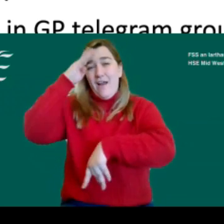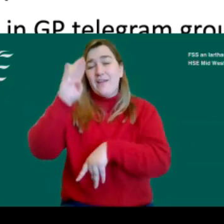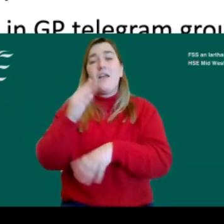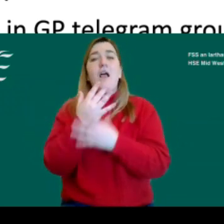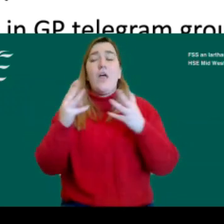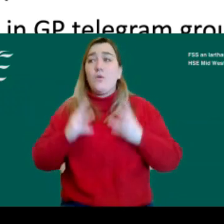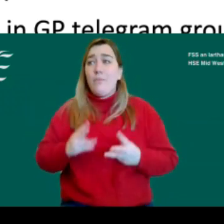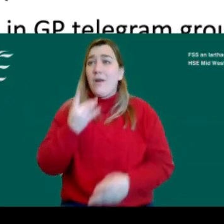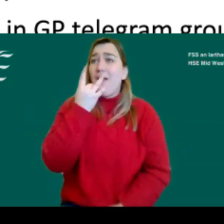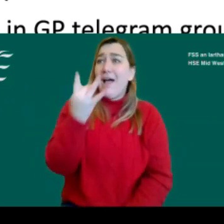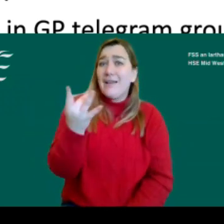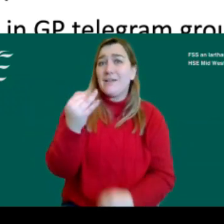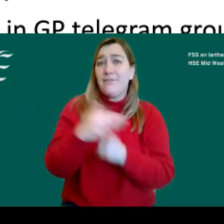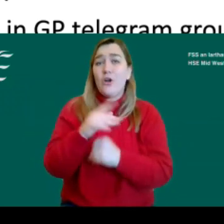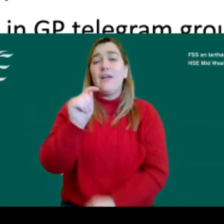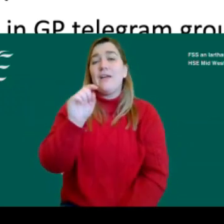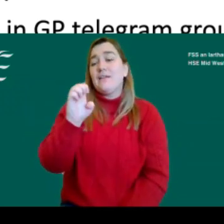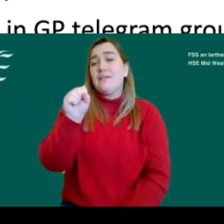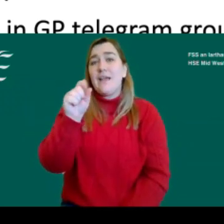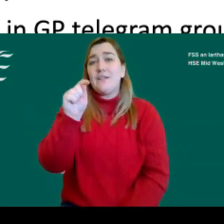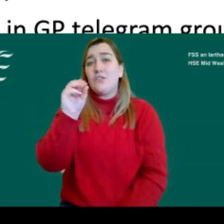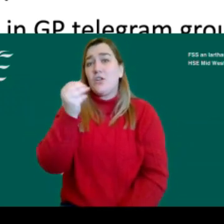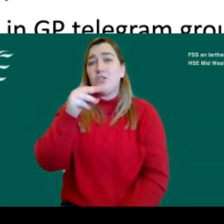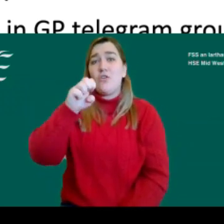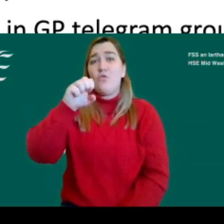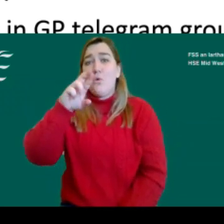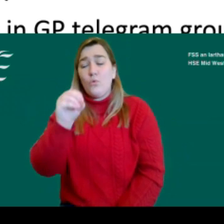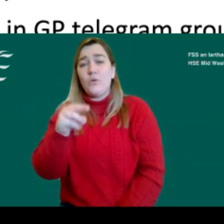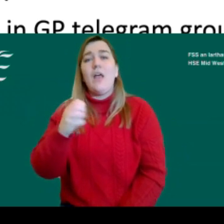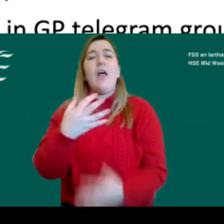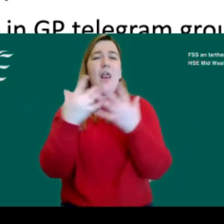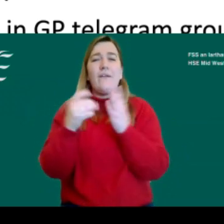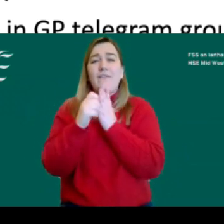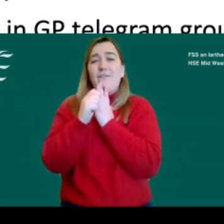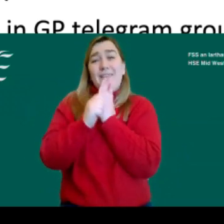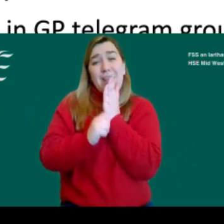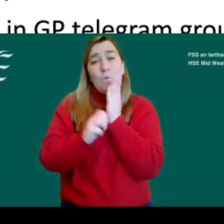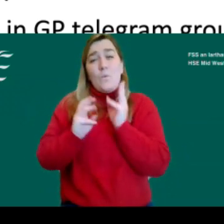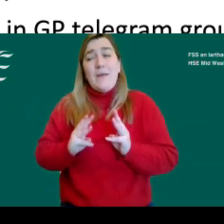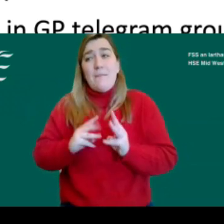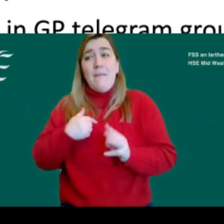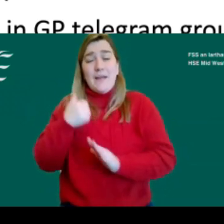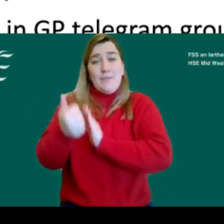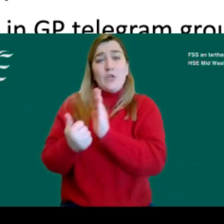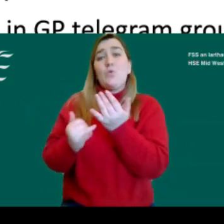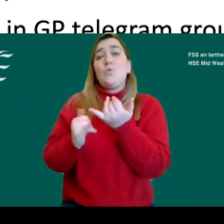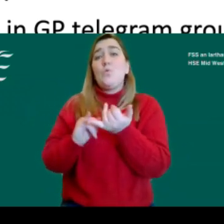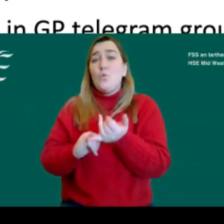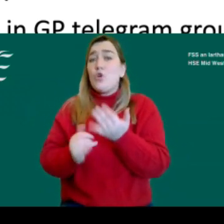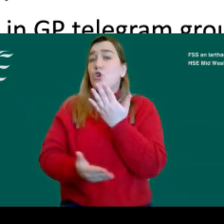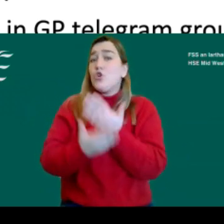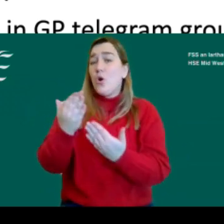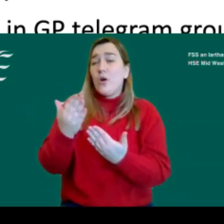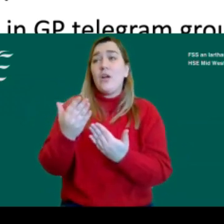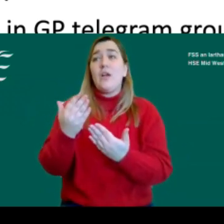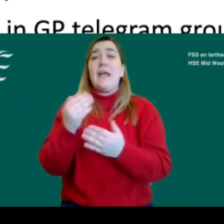would, in my experience, so women that are younger, that go through the premature menopause or that they're in their early 40s and they're suffering a lot. And if they're lean and they